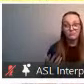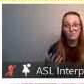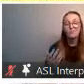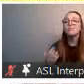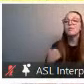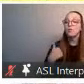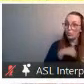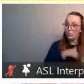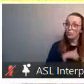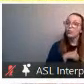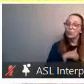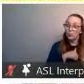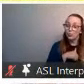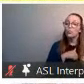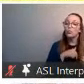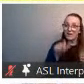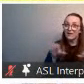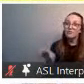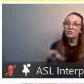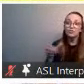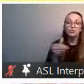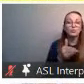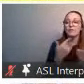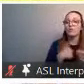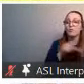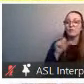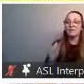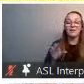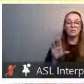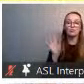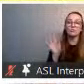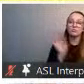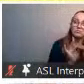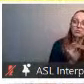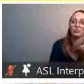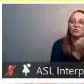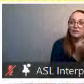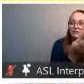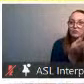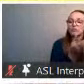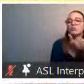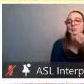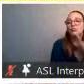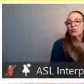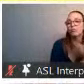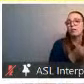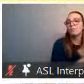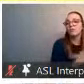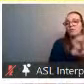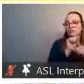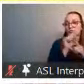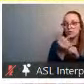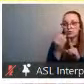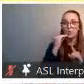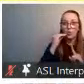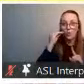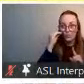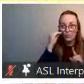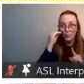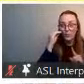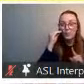do what we can to connect them to the resources to help improve their situation. And that way we